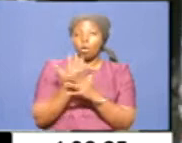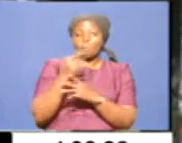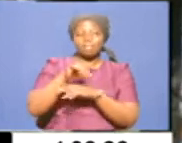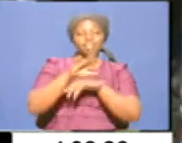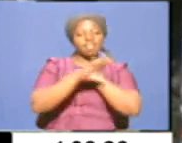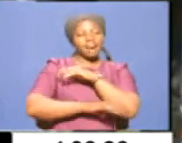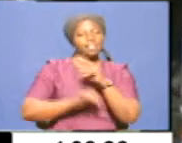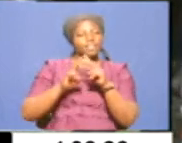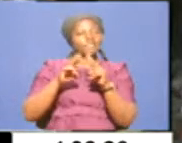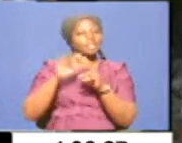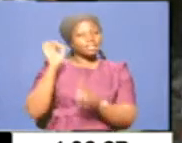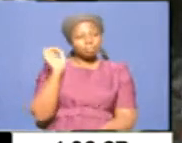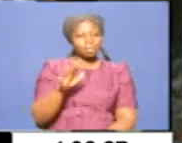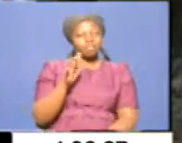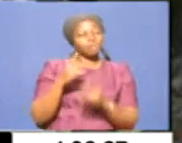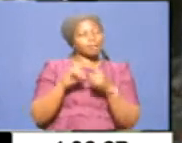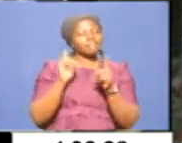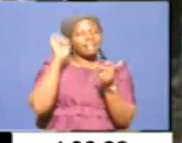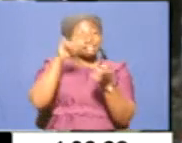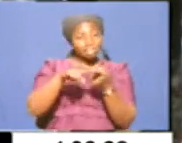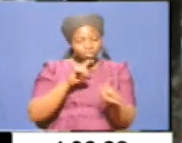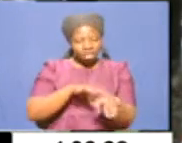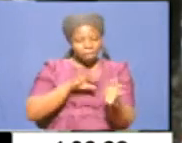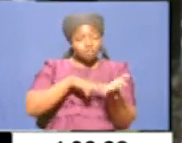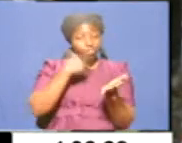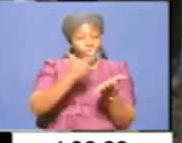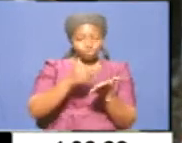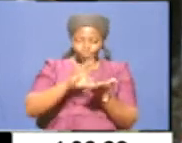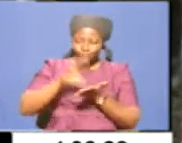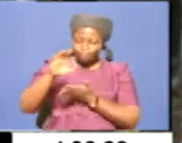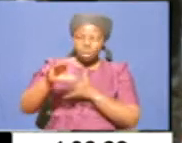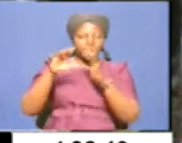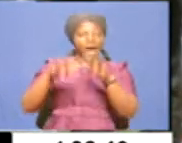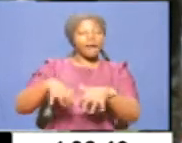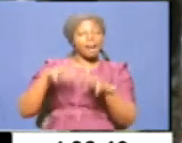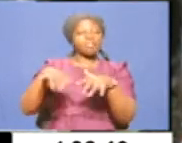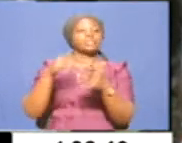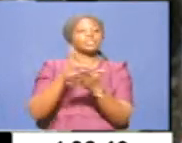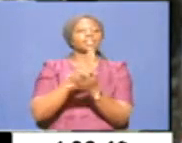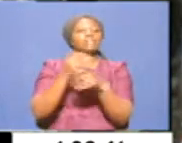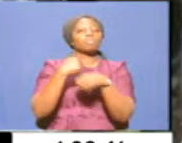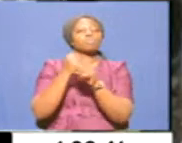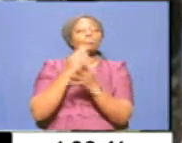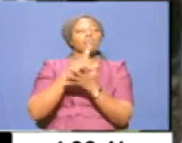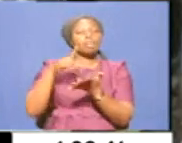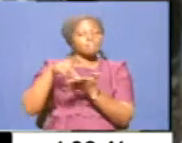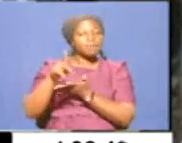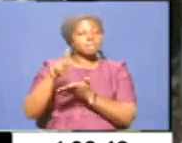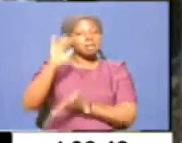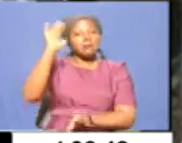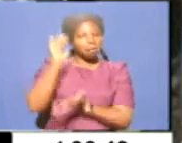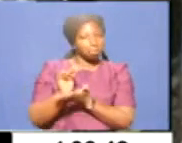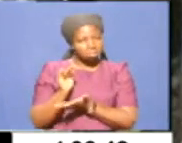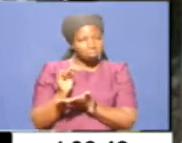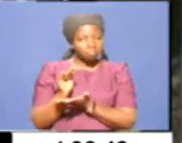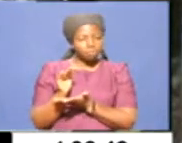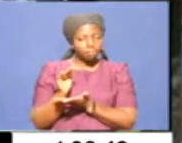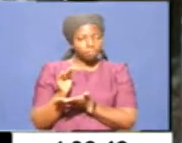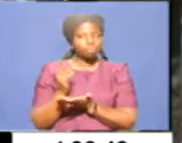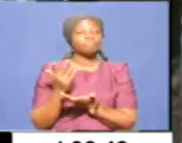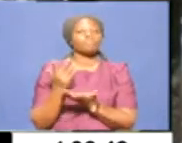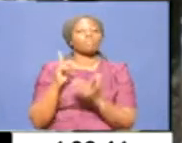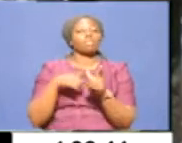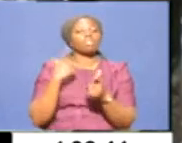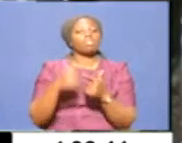says unless resources are actually put into the agriculture sector to ensure that the prices actually come down, production prices actually come down, then it's going